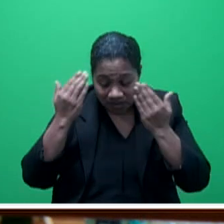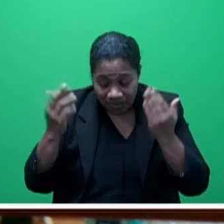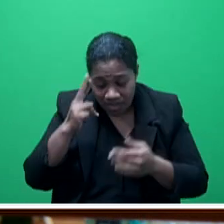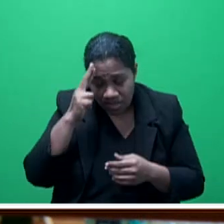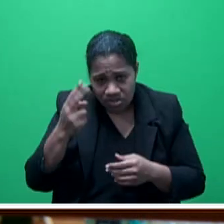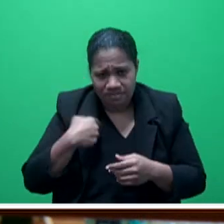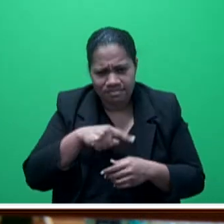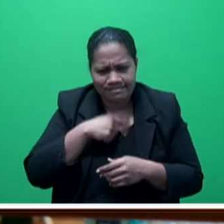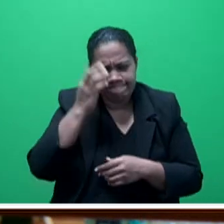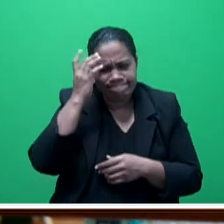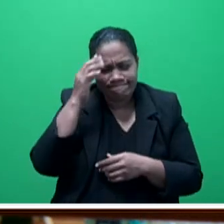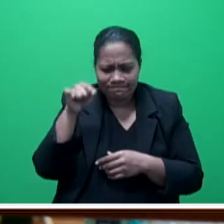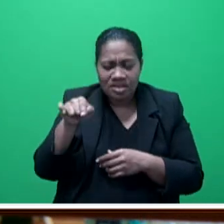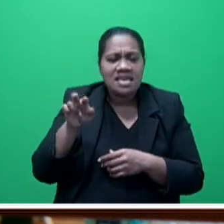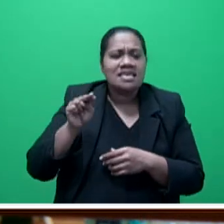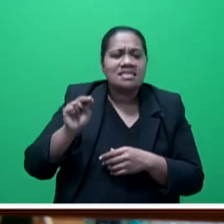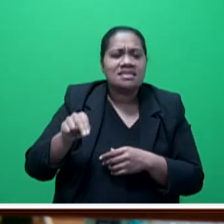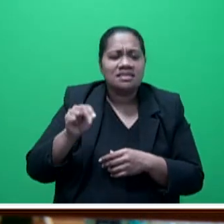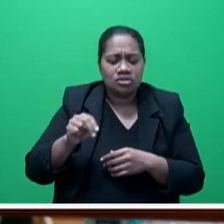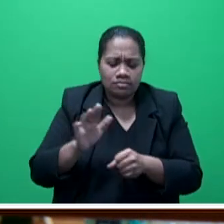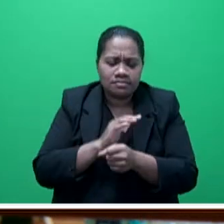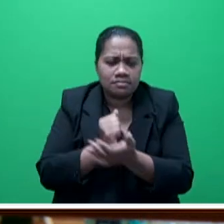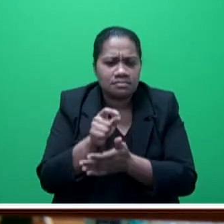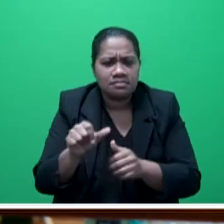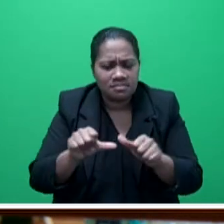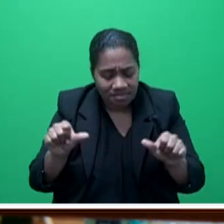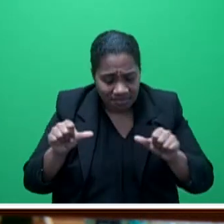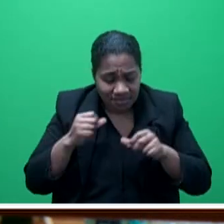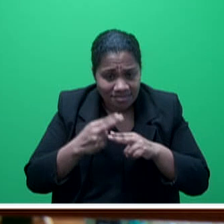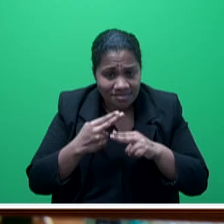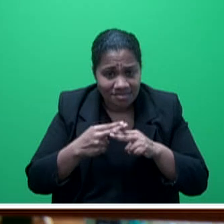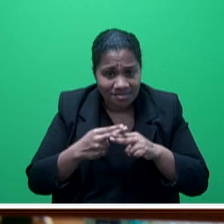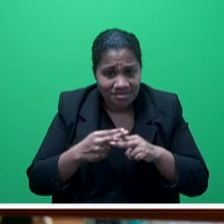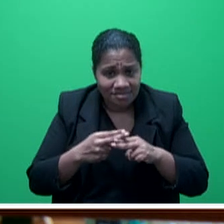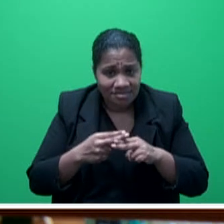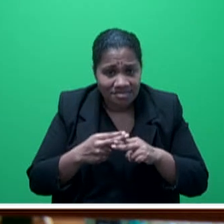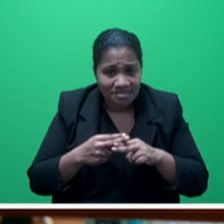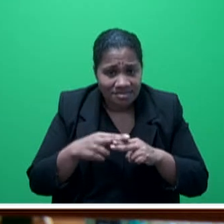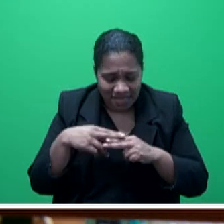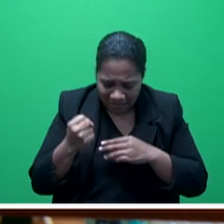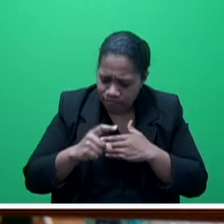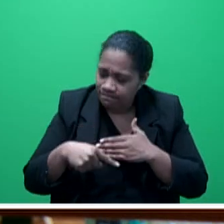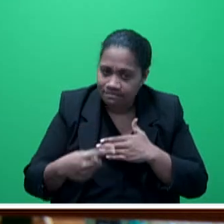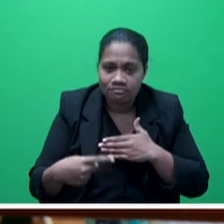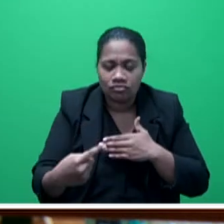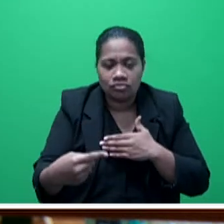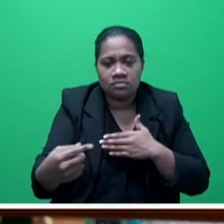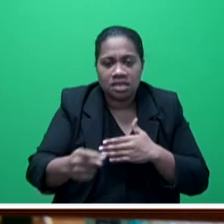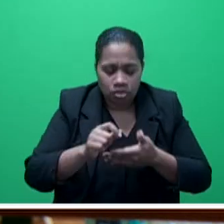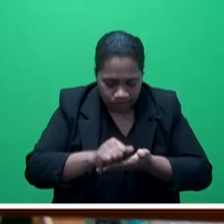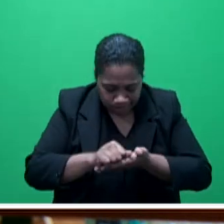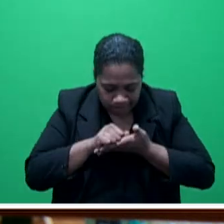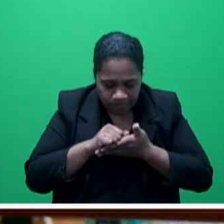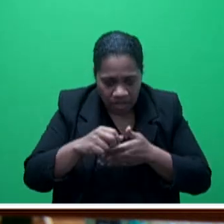of the need to ensure our agriculture farming systems and methods are sustainable and are conducive to maintaining our natural